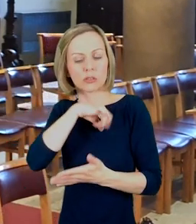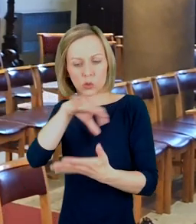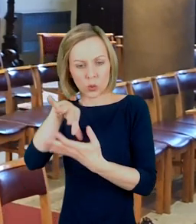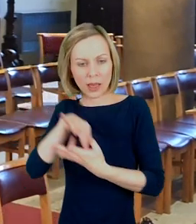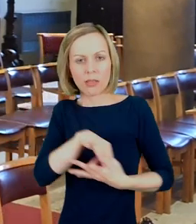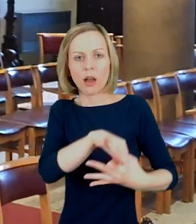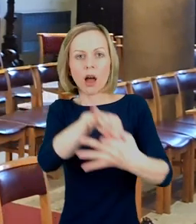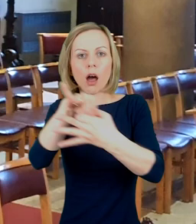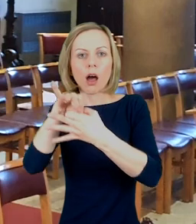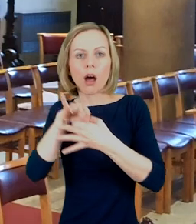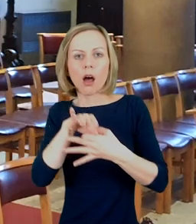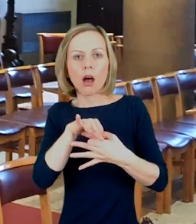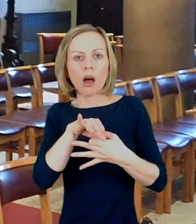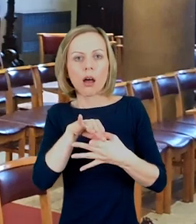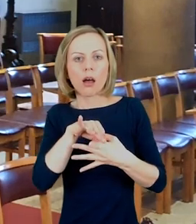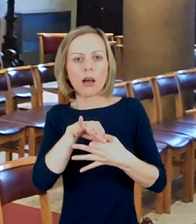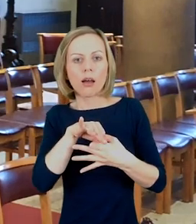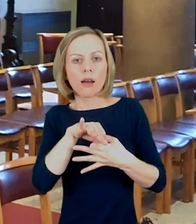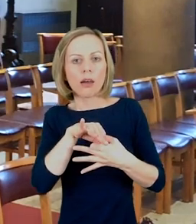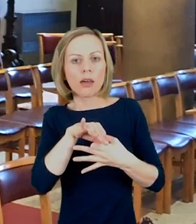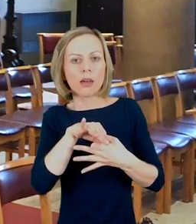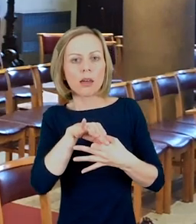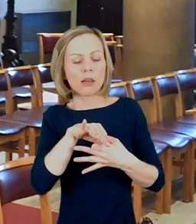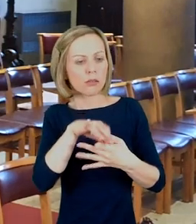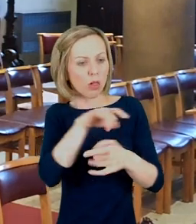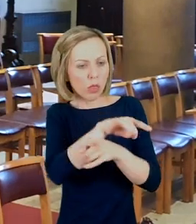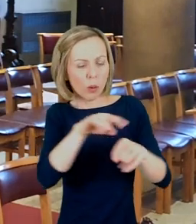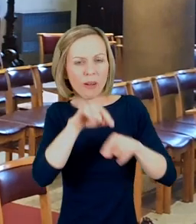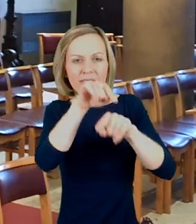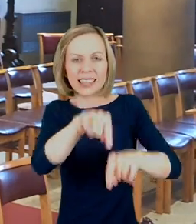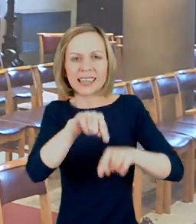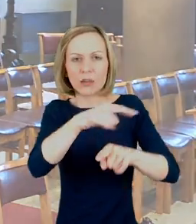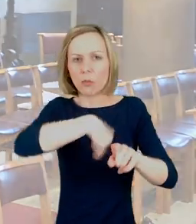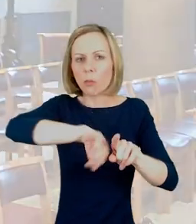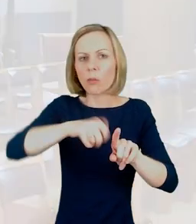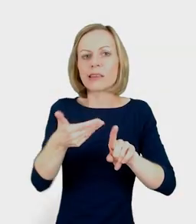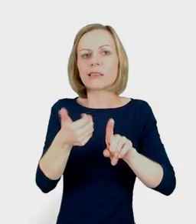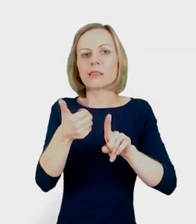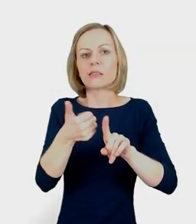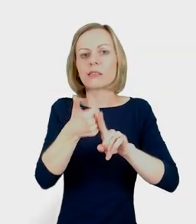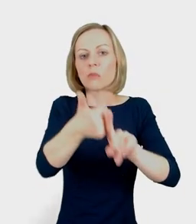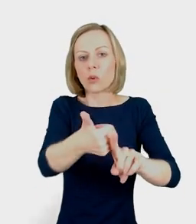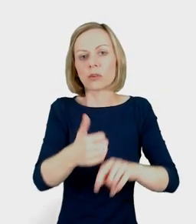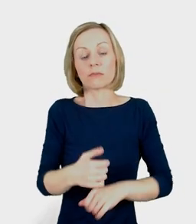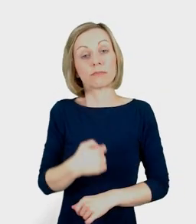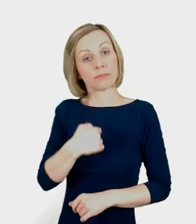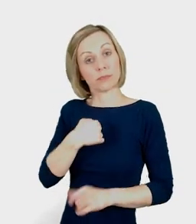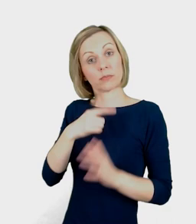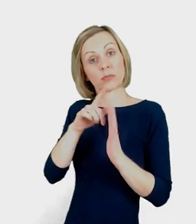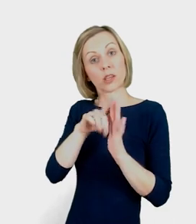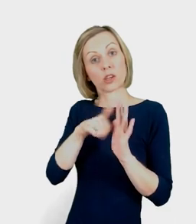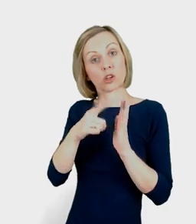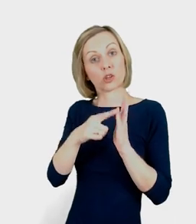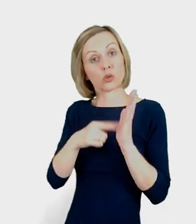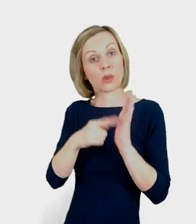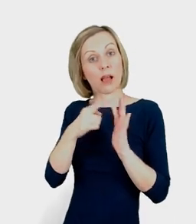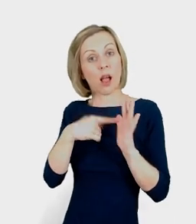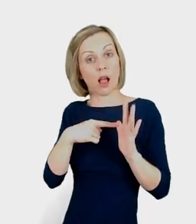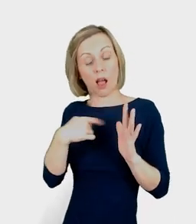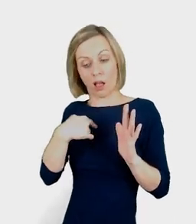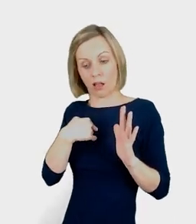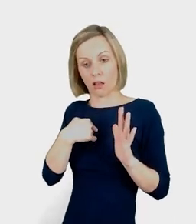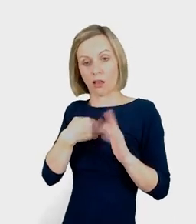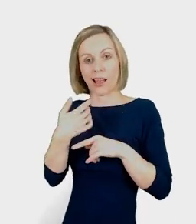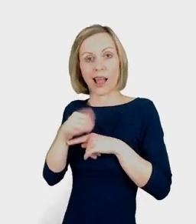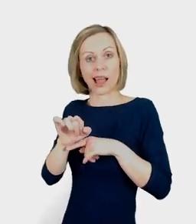work together to identify and support victims. Hi, I'm Julia Thomas, the